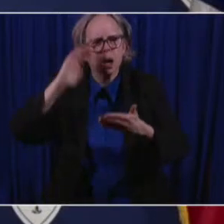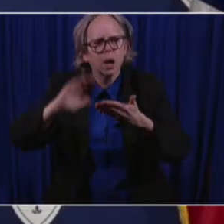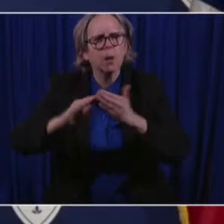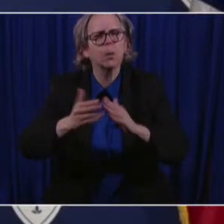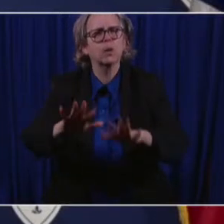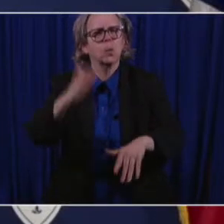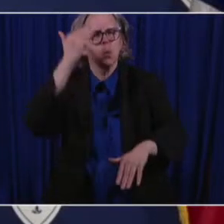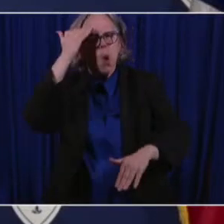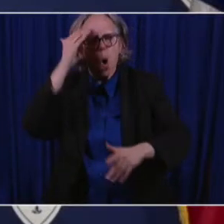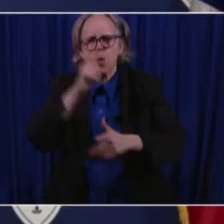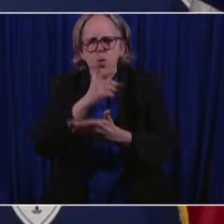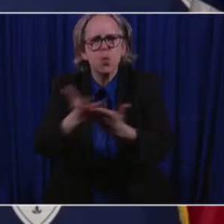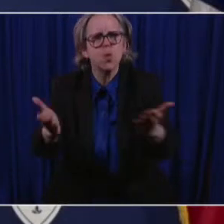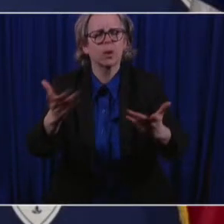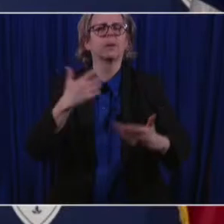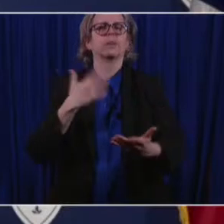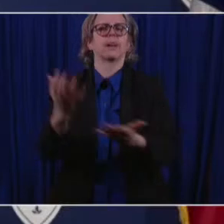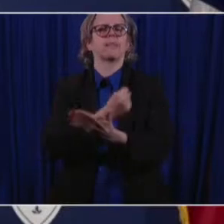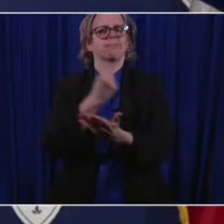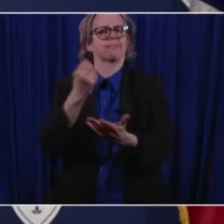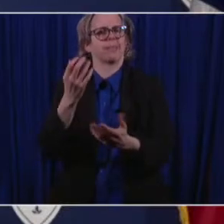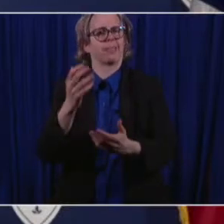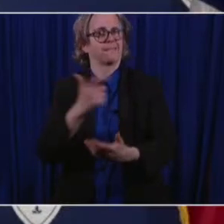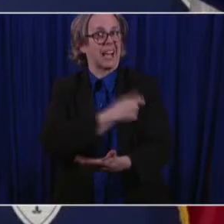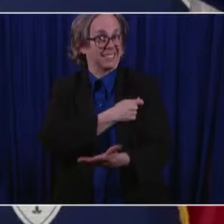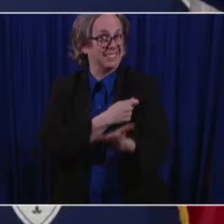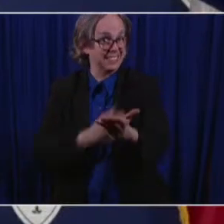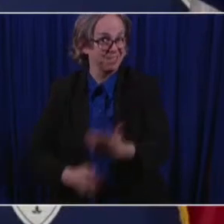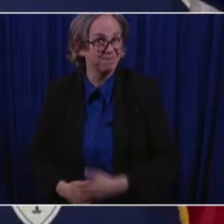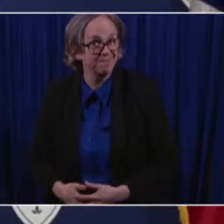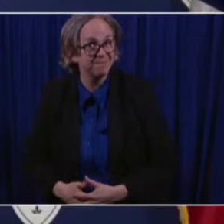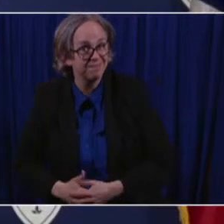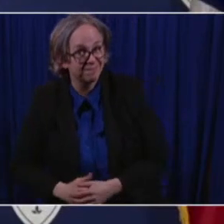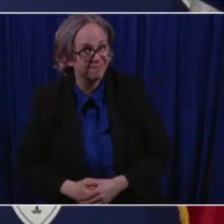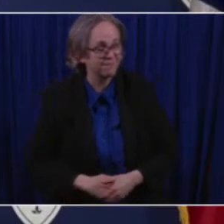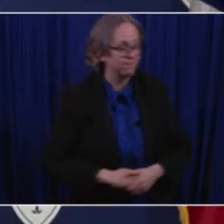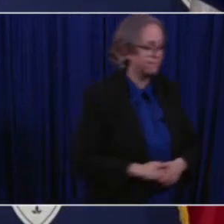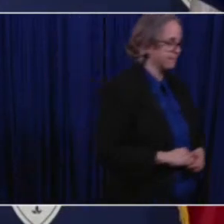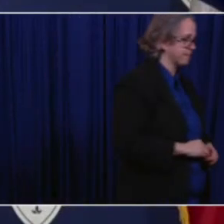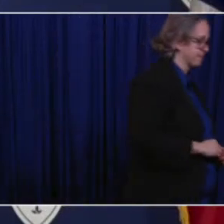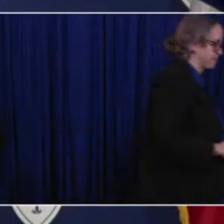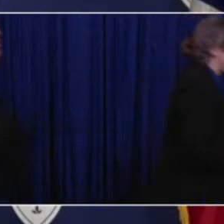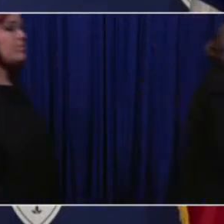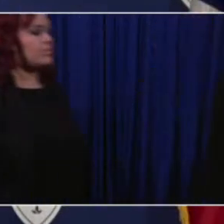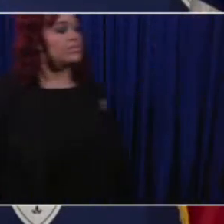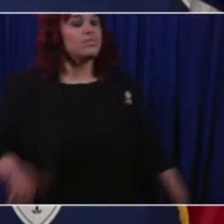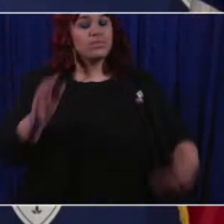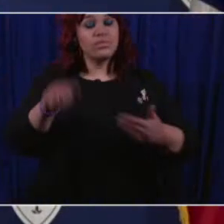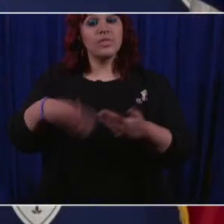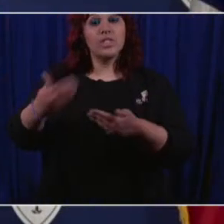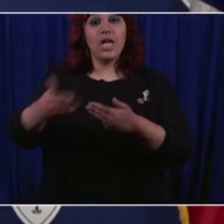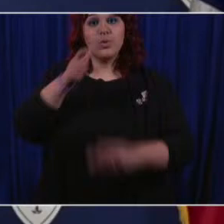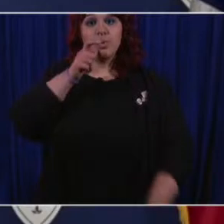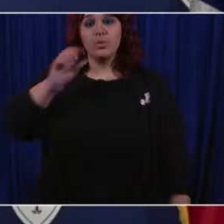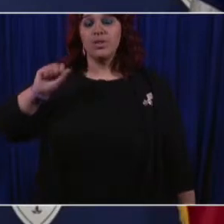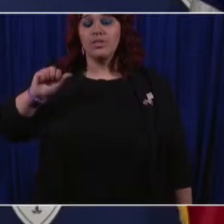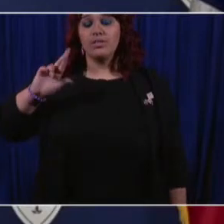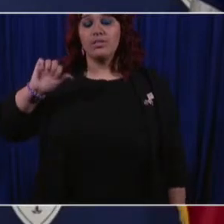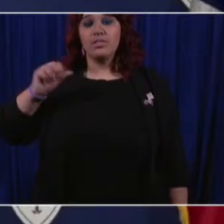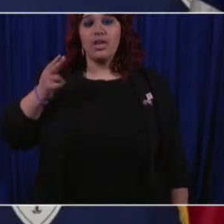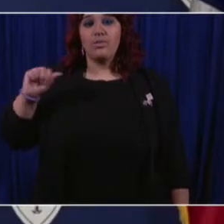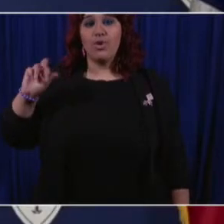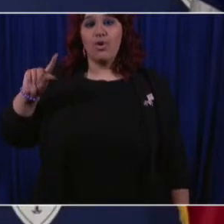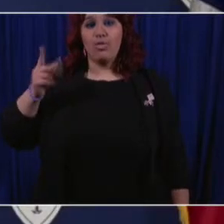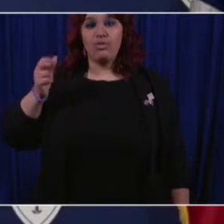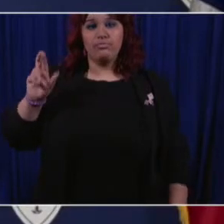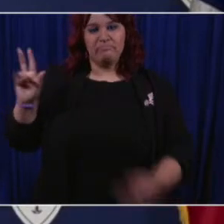Next question online is from Sarah Arthurs at the Findlay Courier. Yes, thank you for doing this, Governor. Someone else